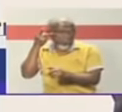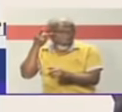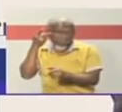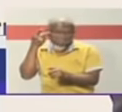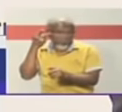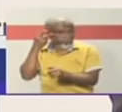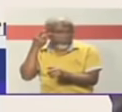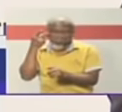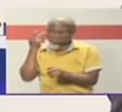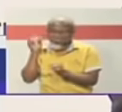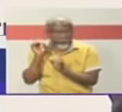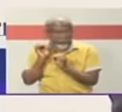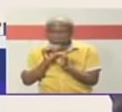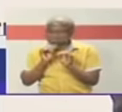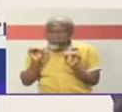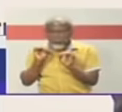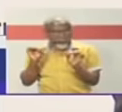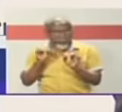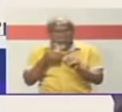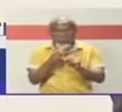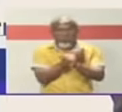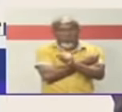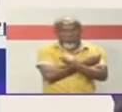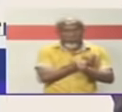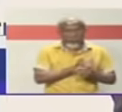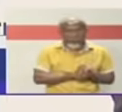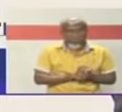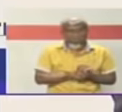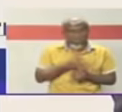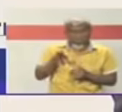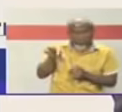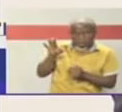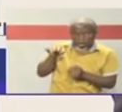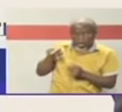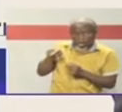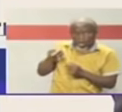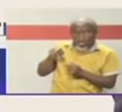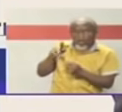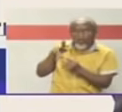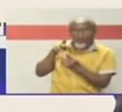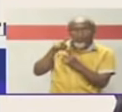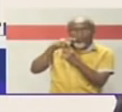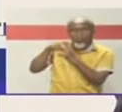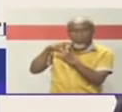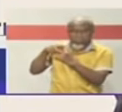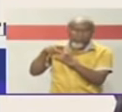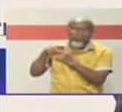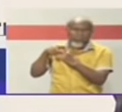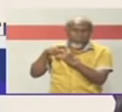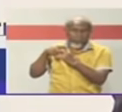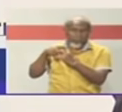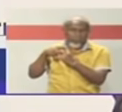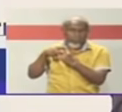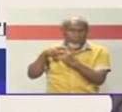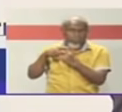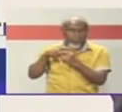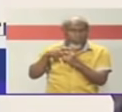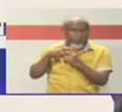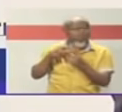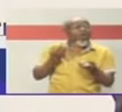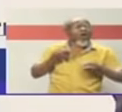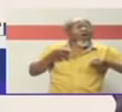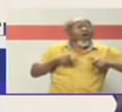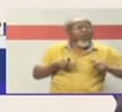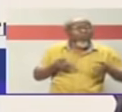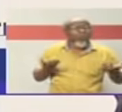also unvaccinated, and also we found that subsequently positive. And essentially what happened at that gathering